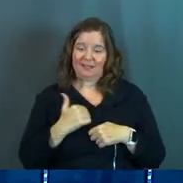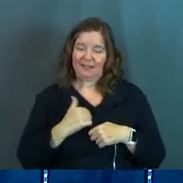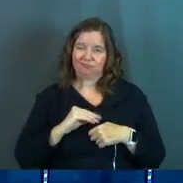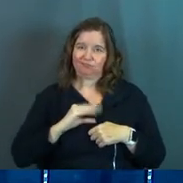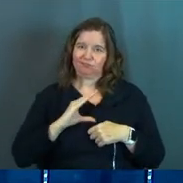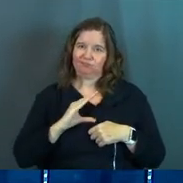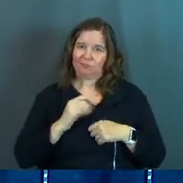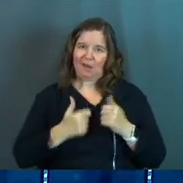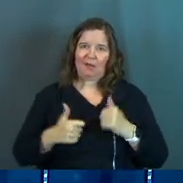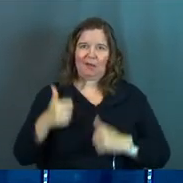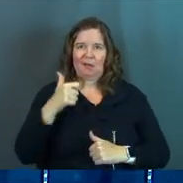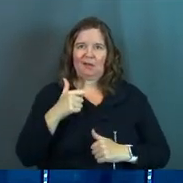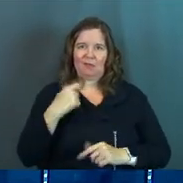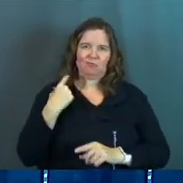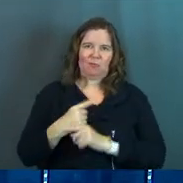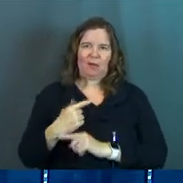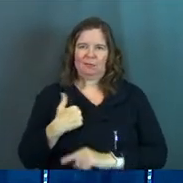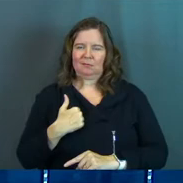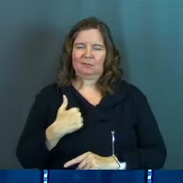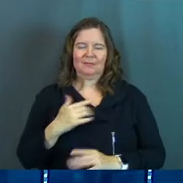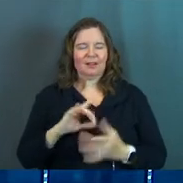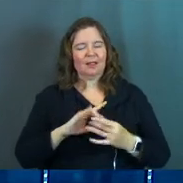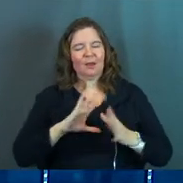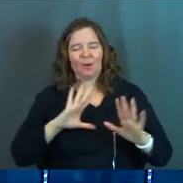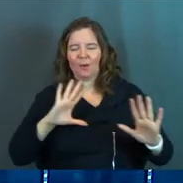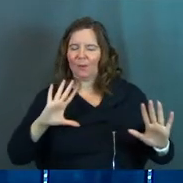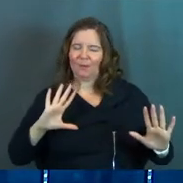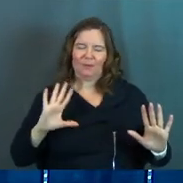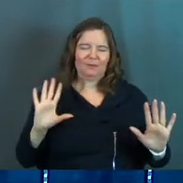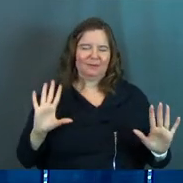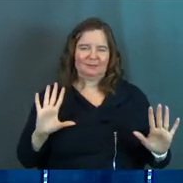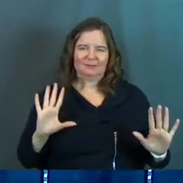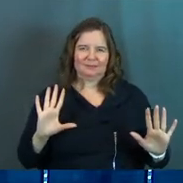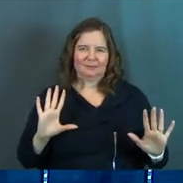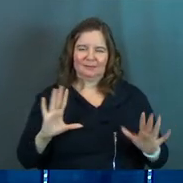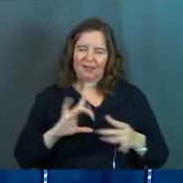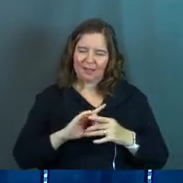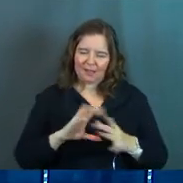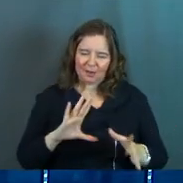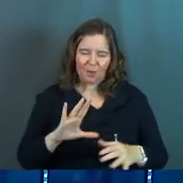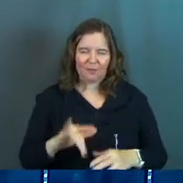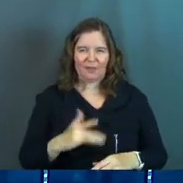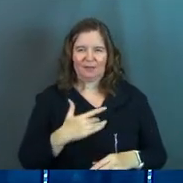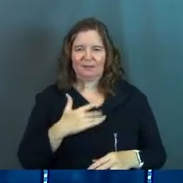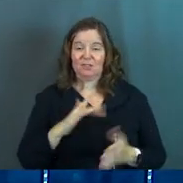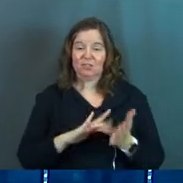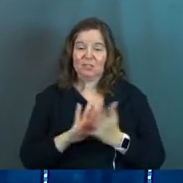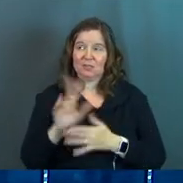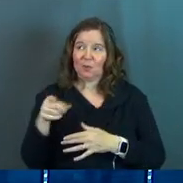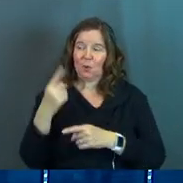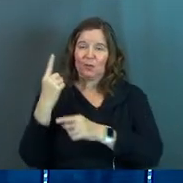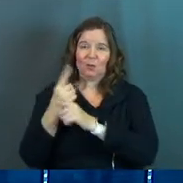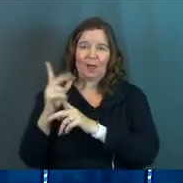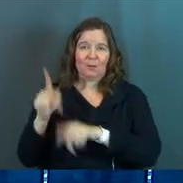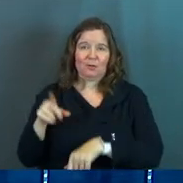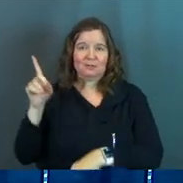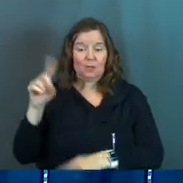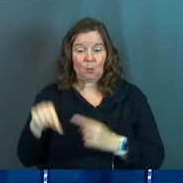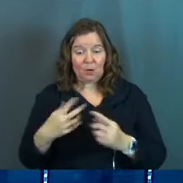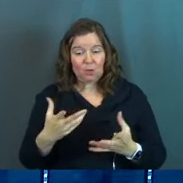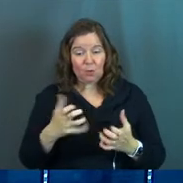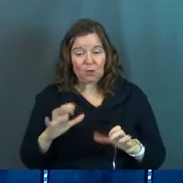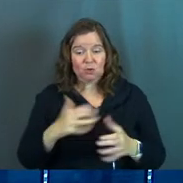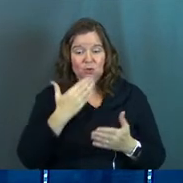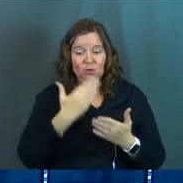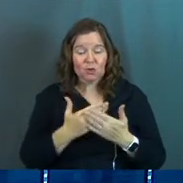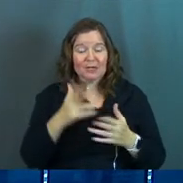makes us feel superior and righteous. Let go of your righteousness. Let go of it. Jesus was the only righteous person. Even when you